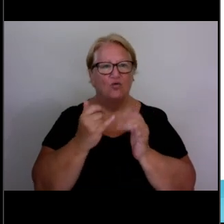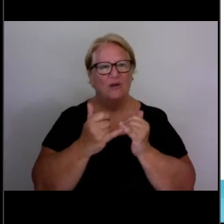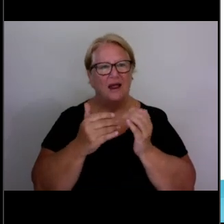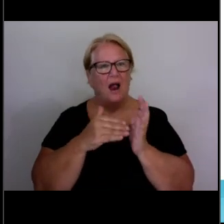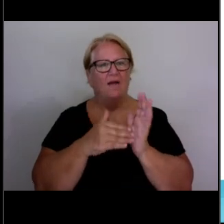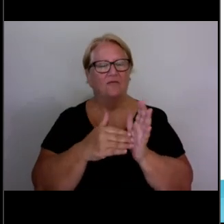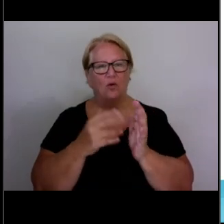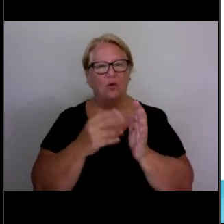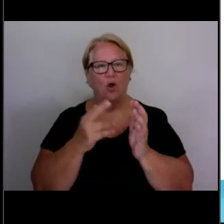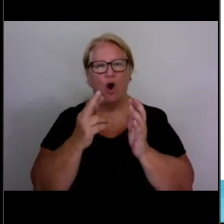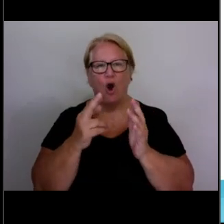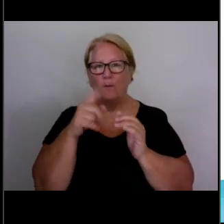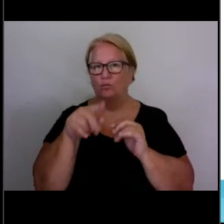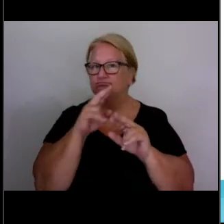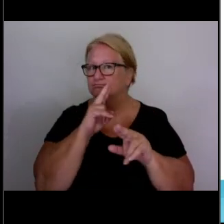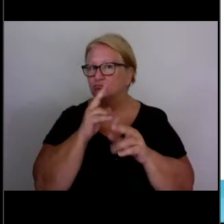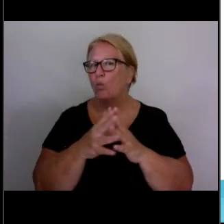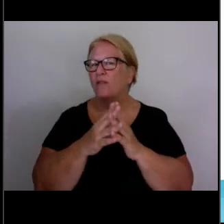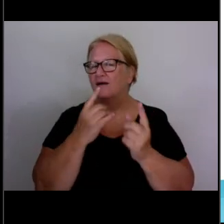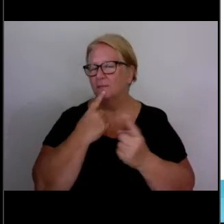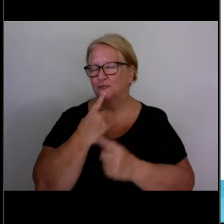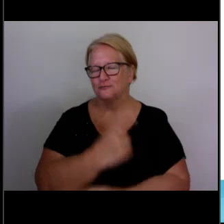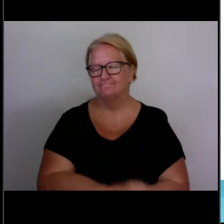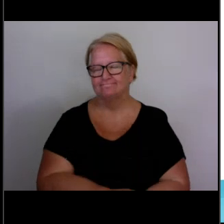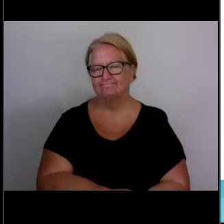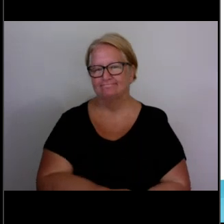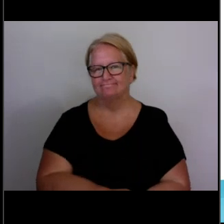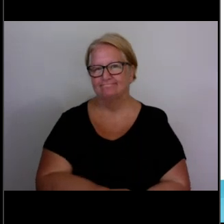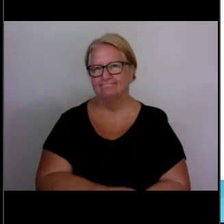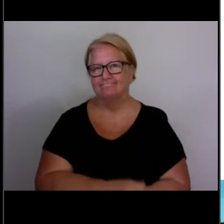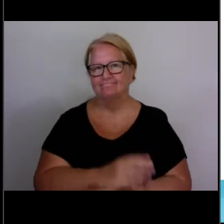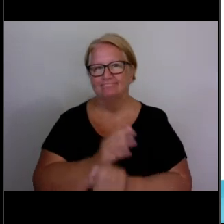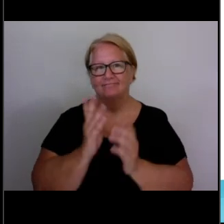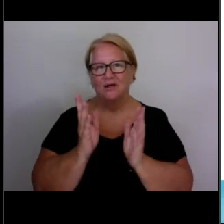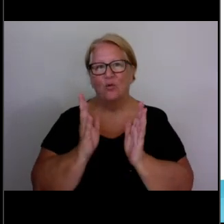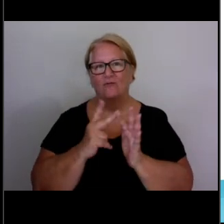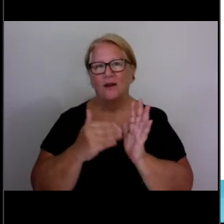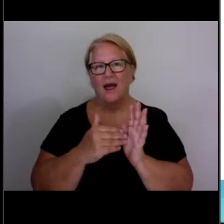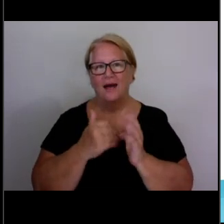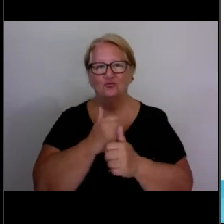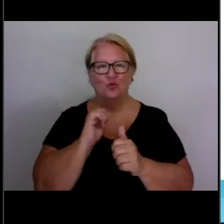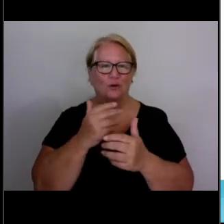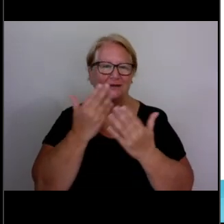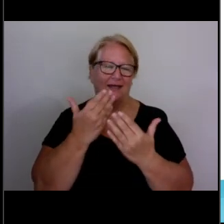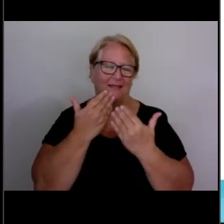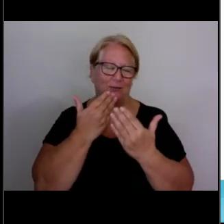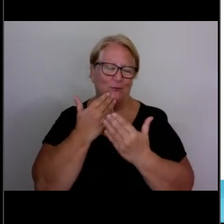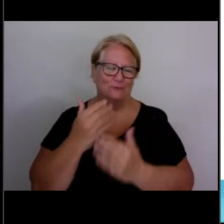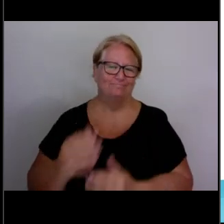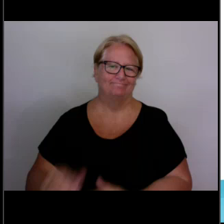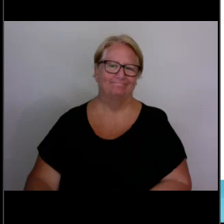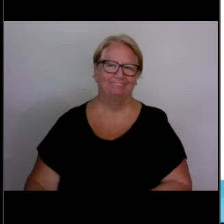watching got lots of useful information. So that's it from us, and enjoy the rest of your day. Thank you very much.